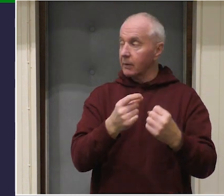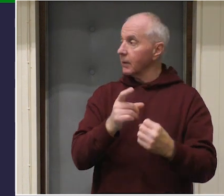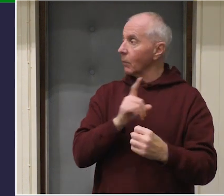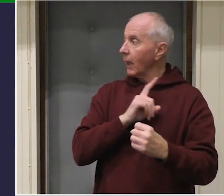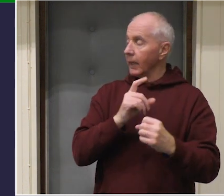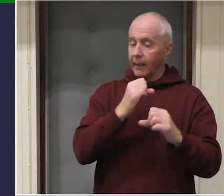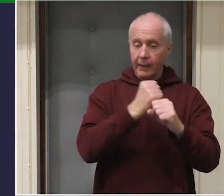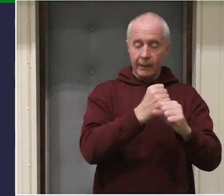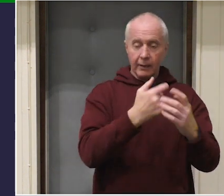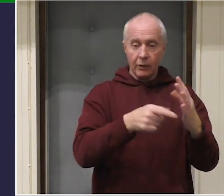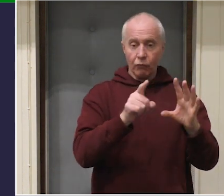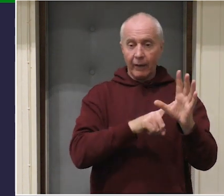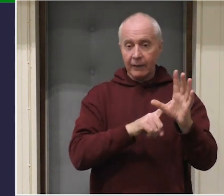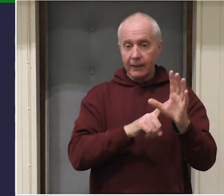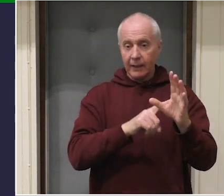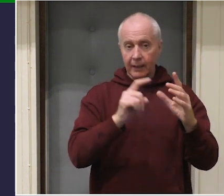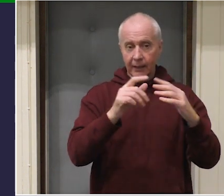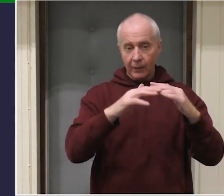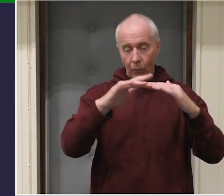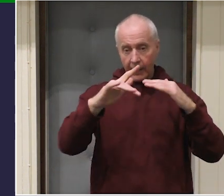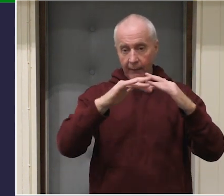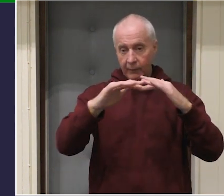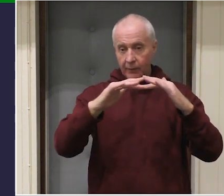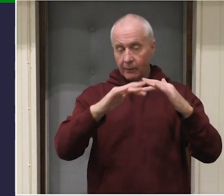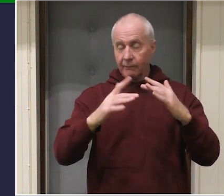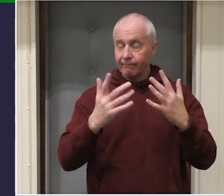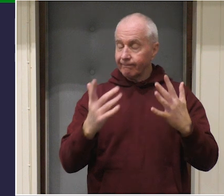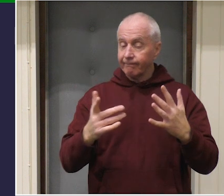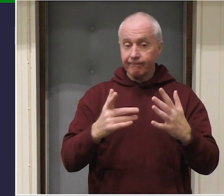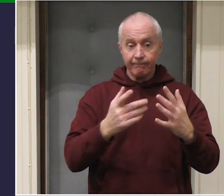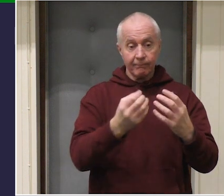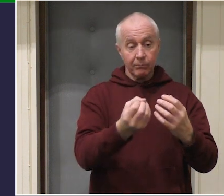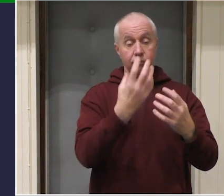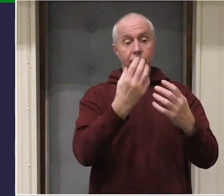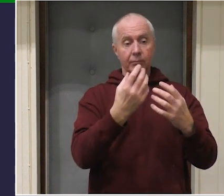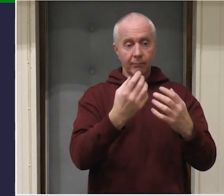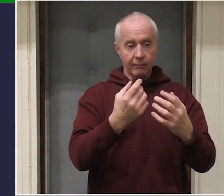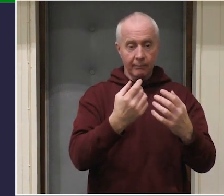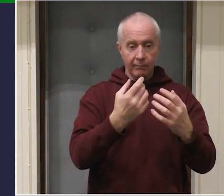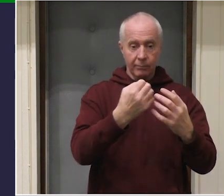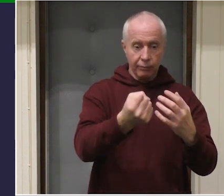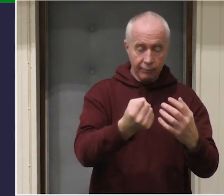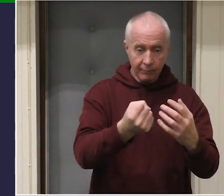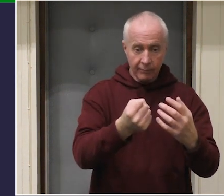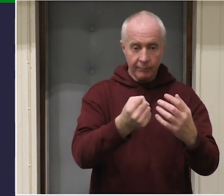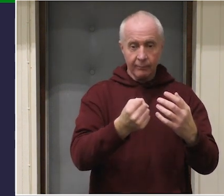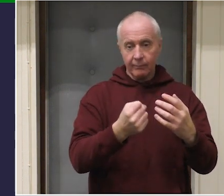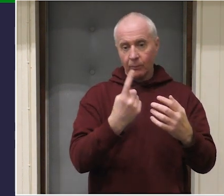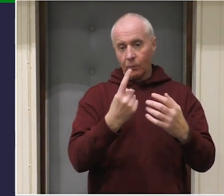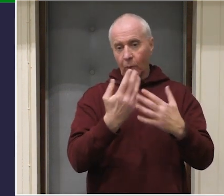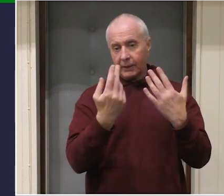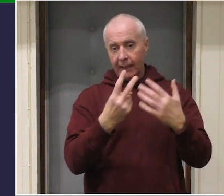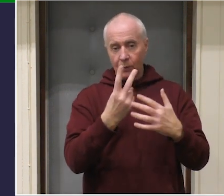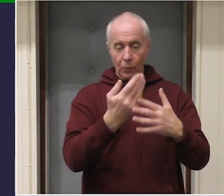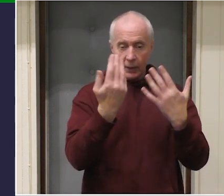by gravity waves. Don't ask. These pulsations appear suddenly. They die off over the next couple of days and go away, never come